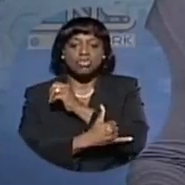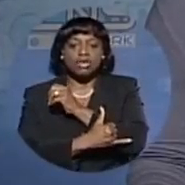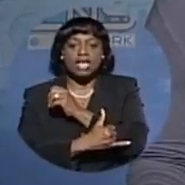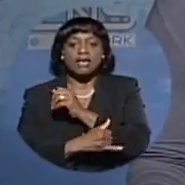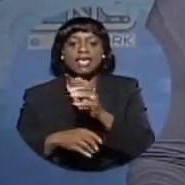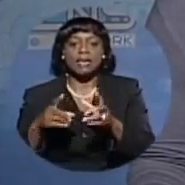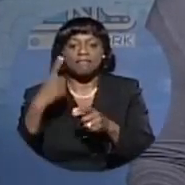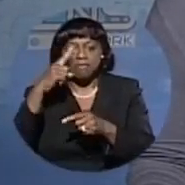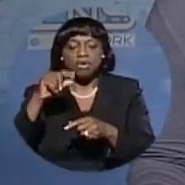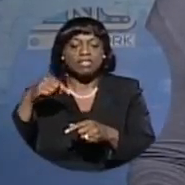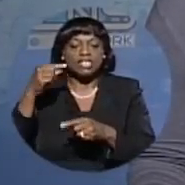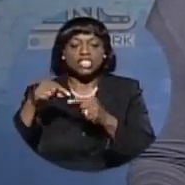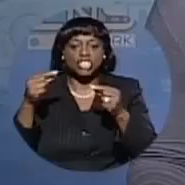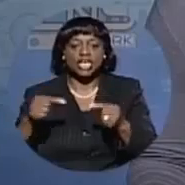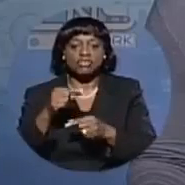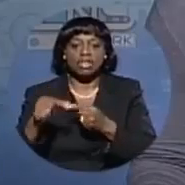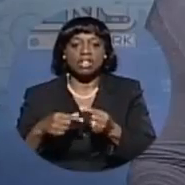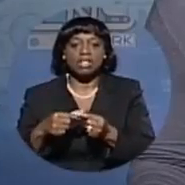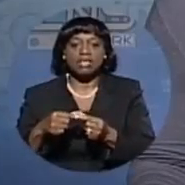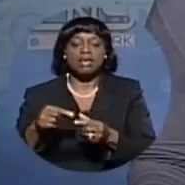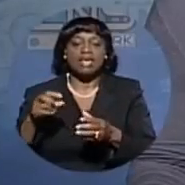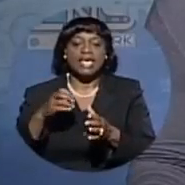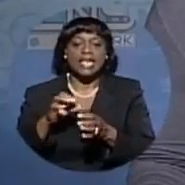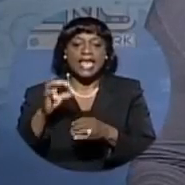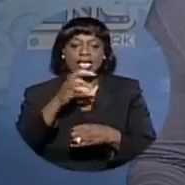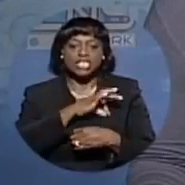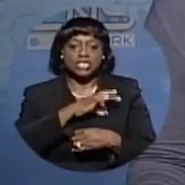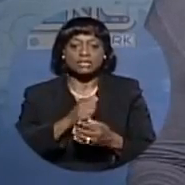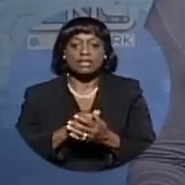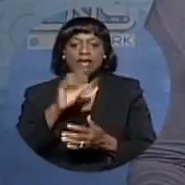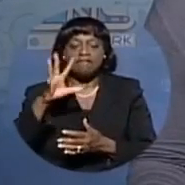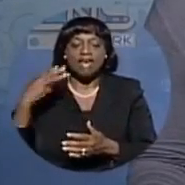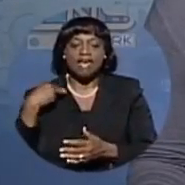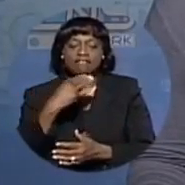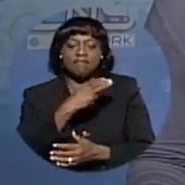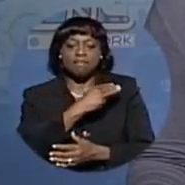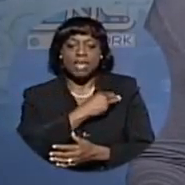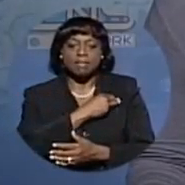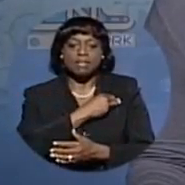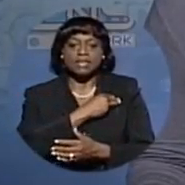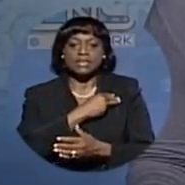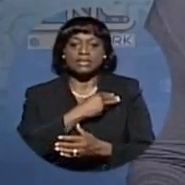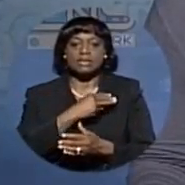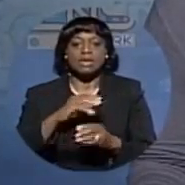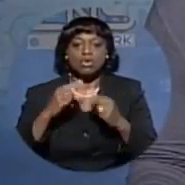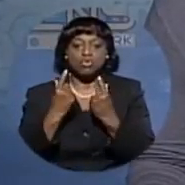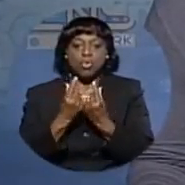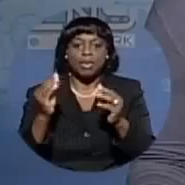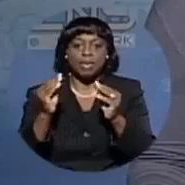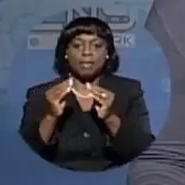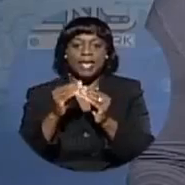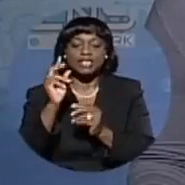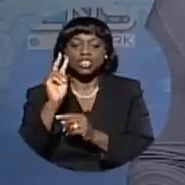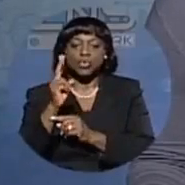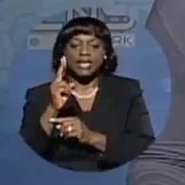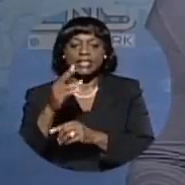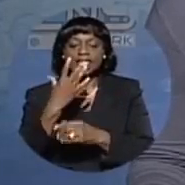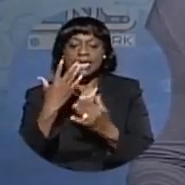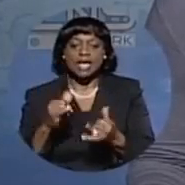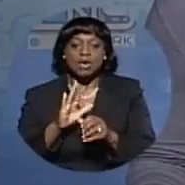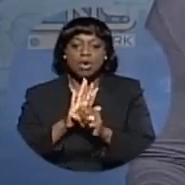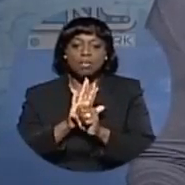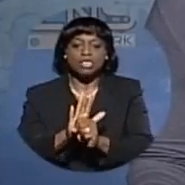be a review of the 41 constituencies across the Bahamas. The five-member Constituencies Commission has met twice, and it is pushing